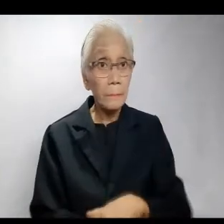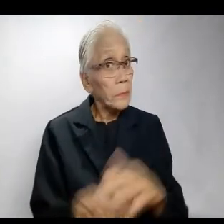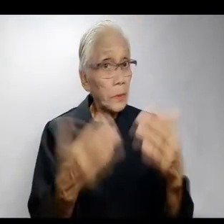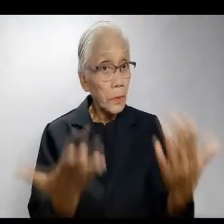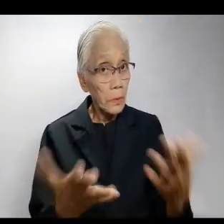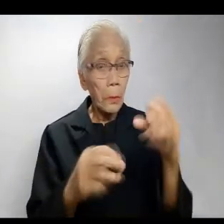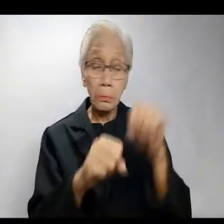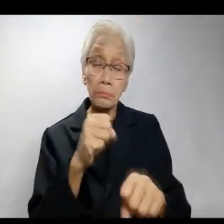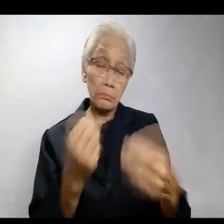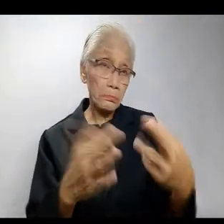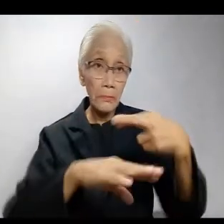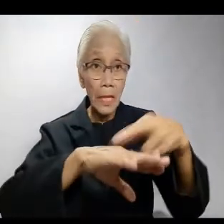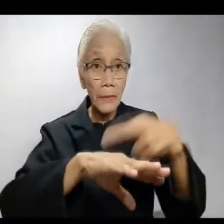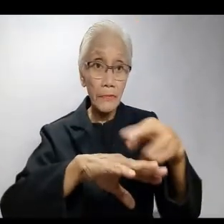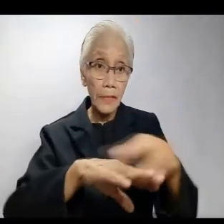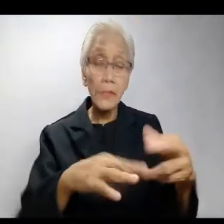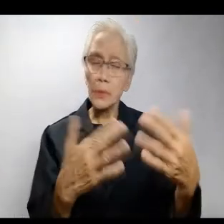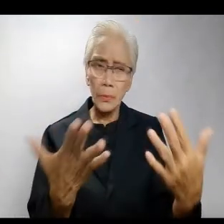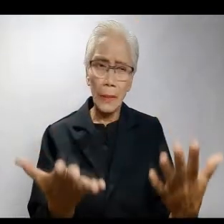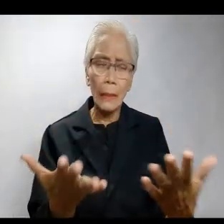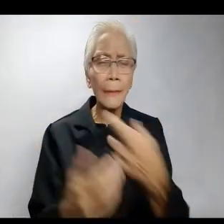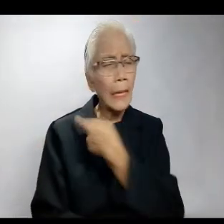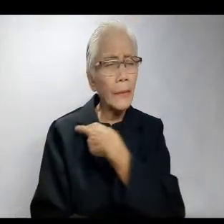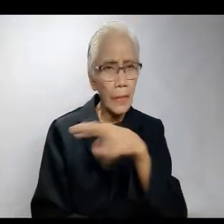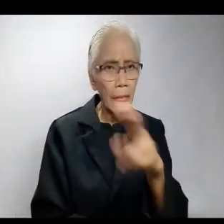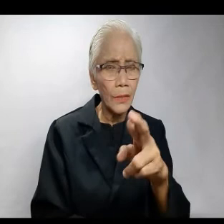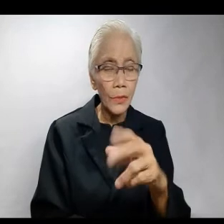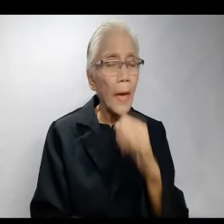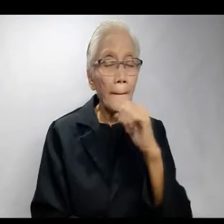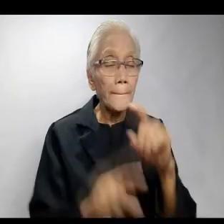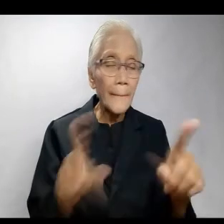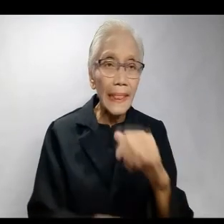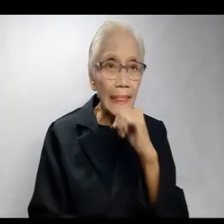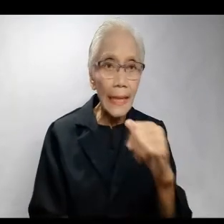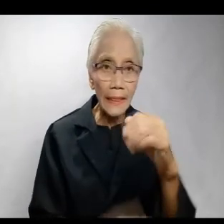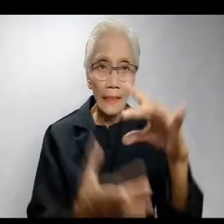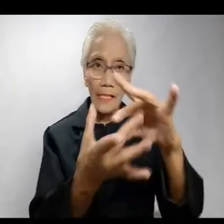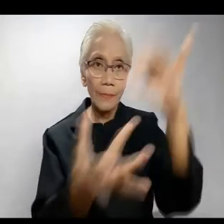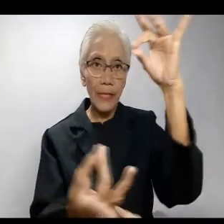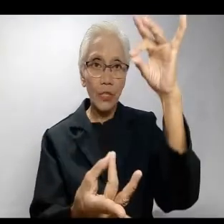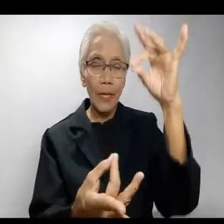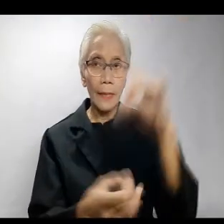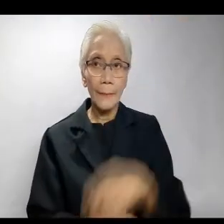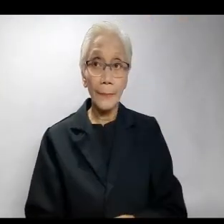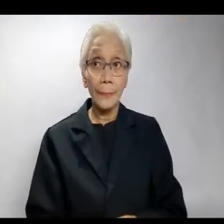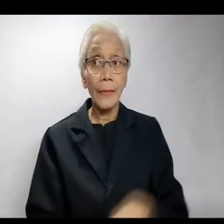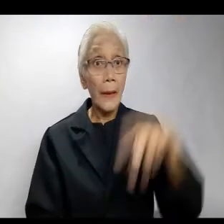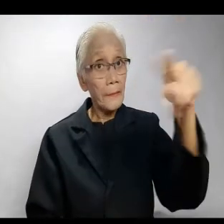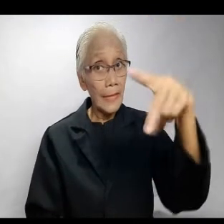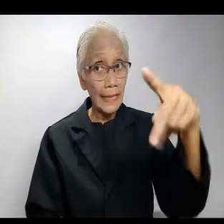spirit. Therefore, it refers to being religious but not spiritual.